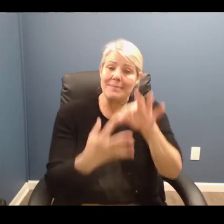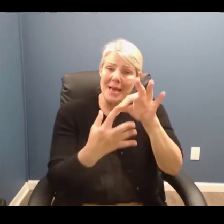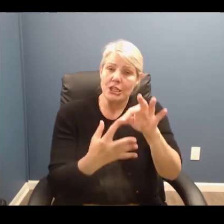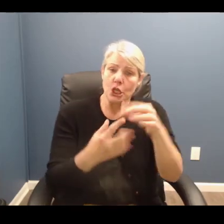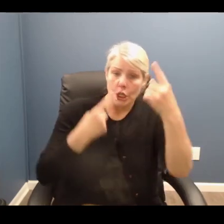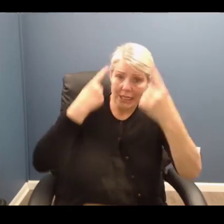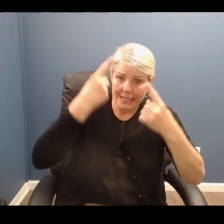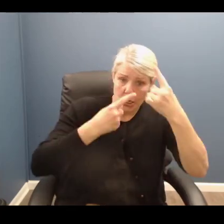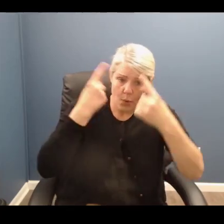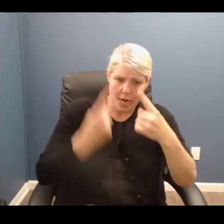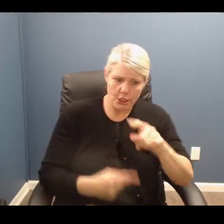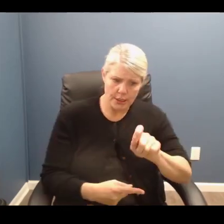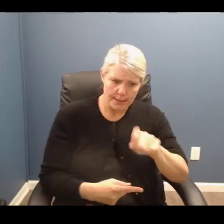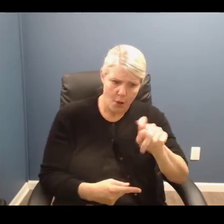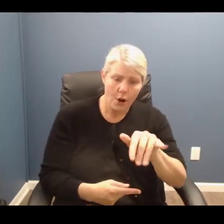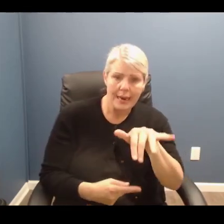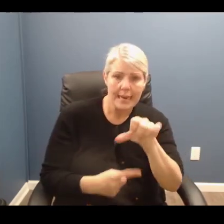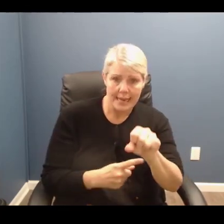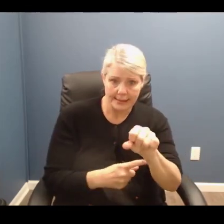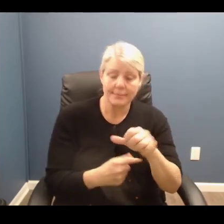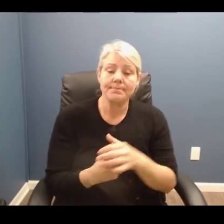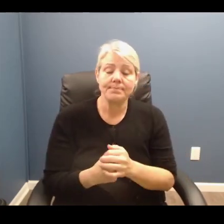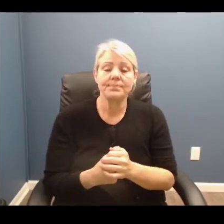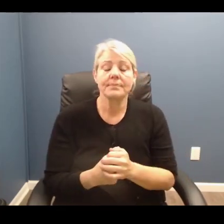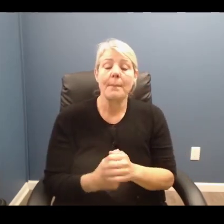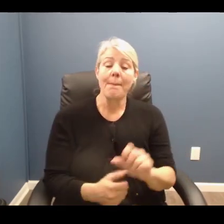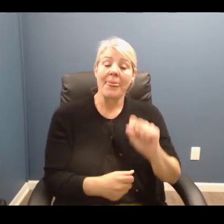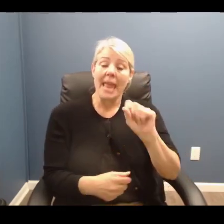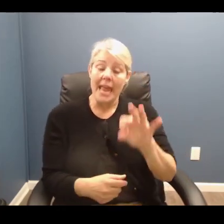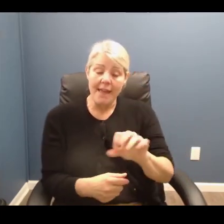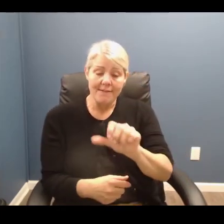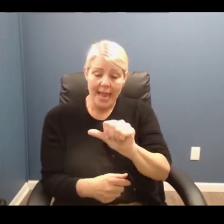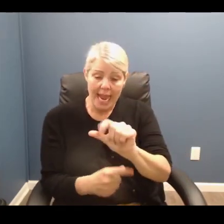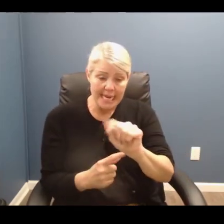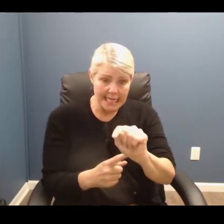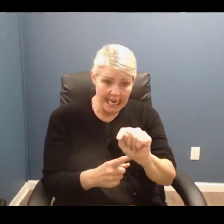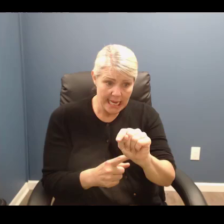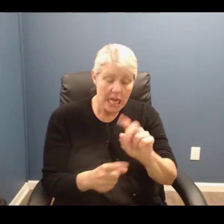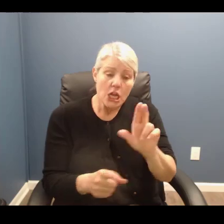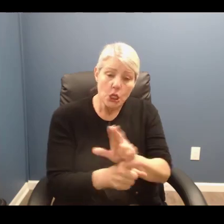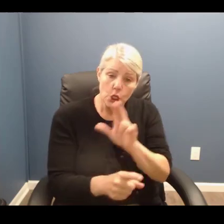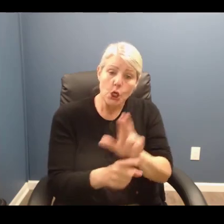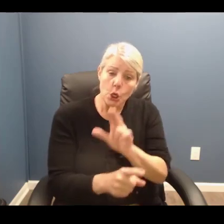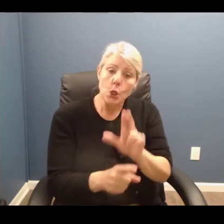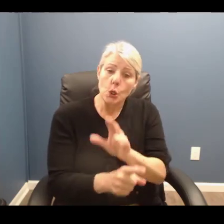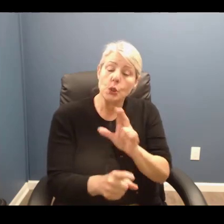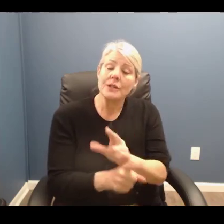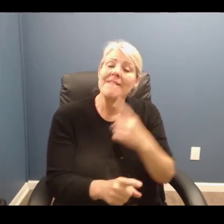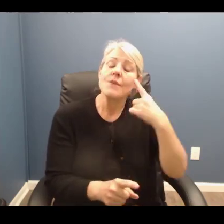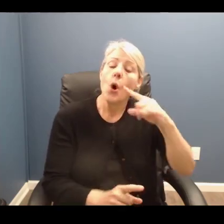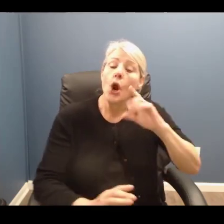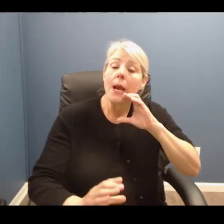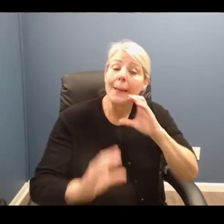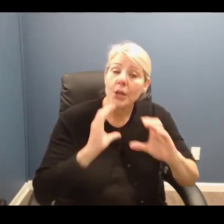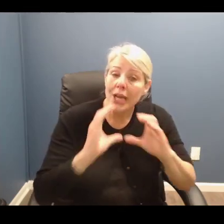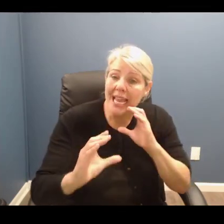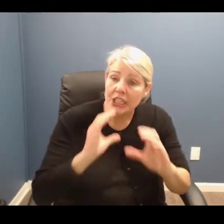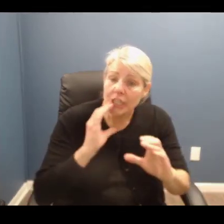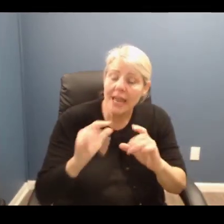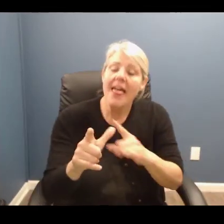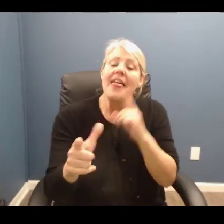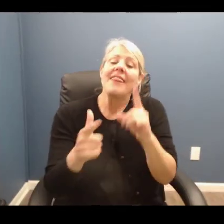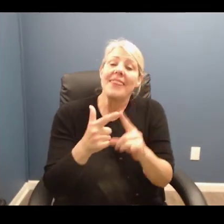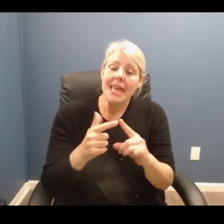sections should be marked yes to be consistent. If the AT is being used as a mode of communication,